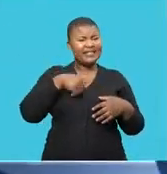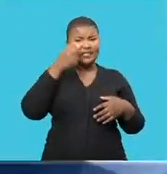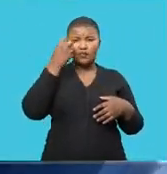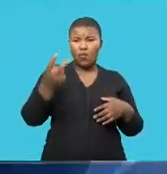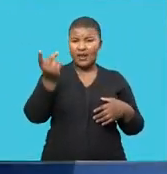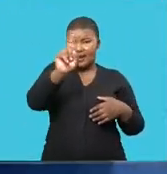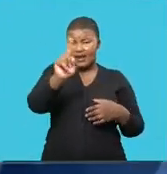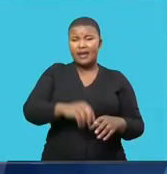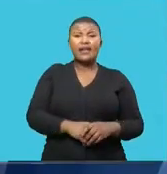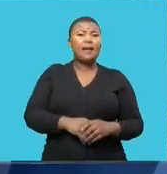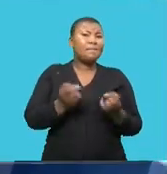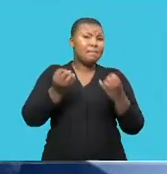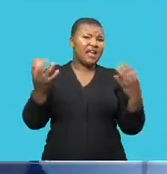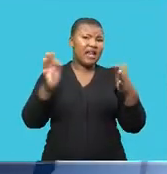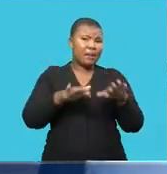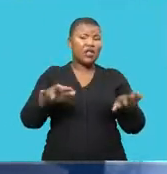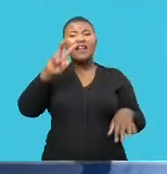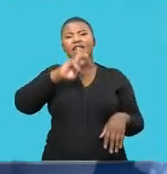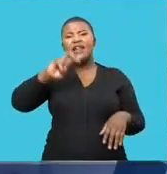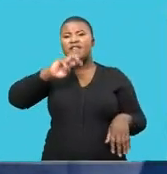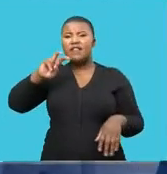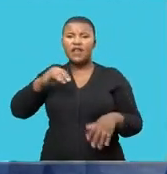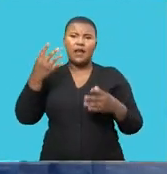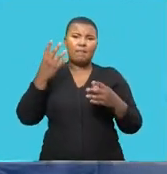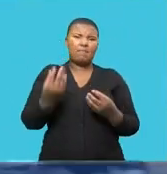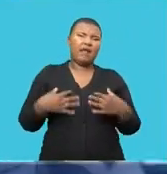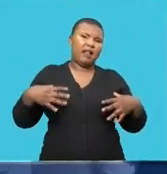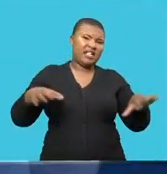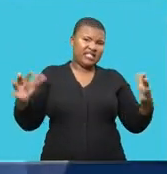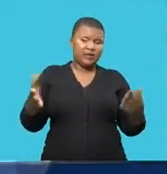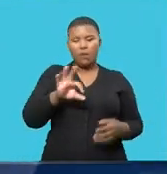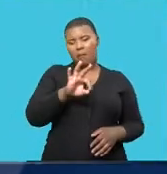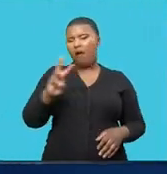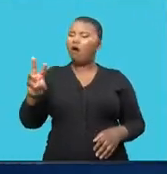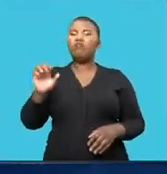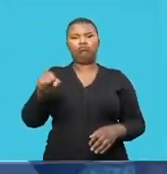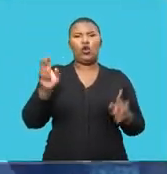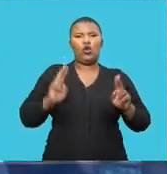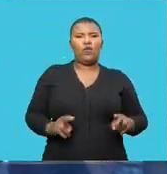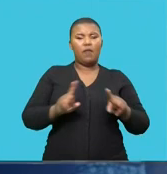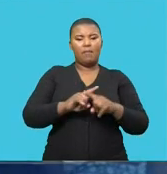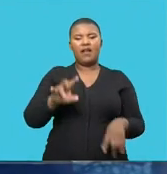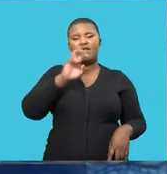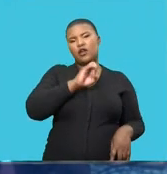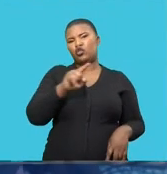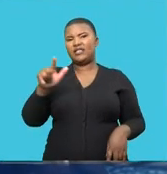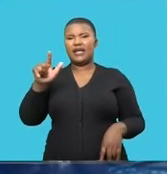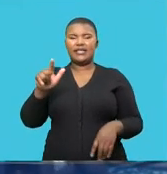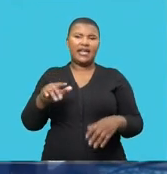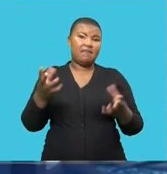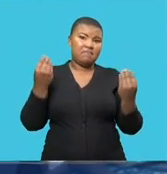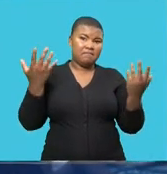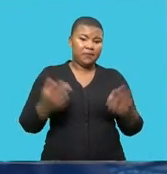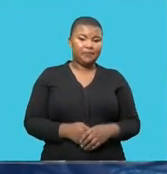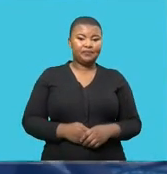abantwana abaningi makuama Fridays abanayo impahla, makuyi weekend abanayo impahla. Into esitholayo njengoba nisibona silana today izinto esinikezwe